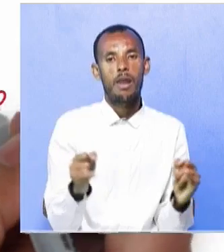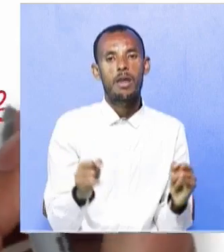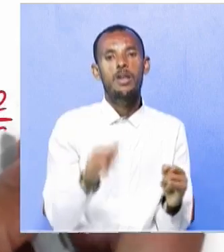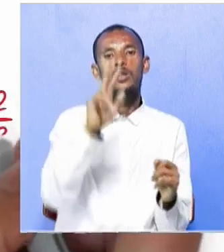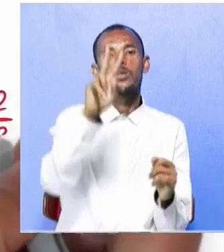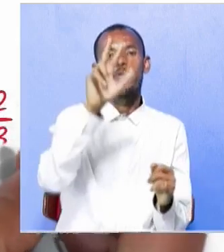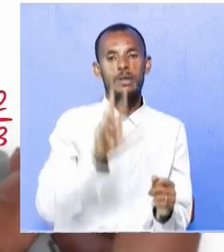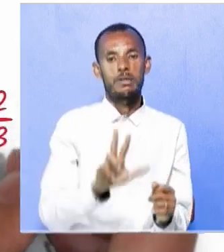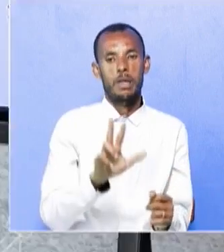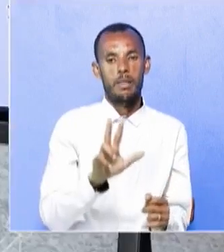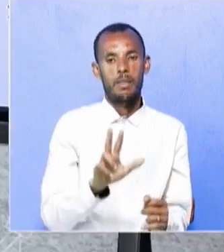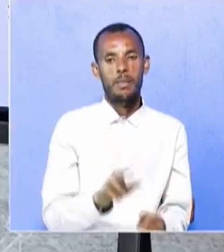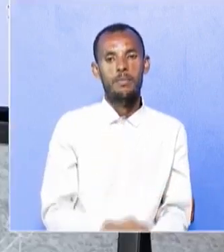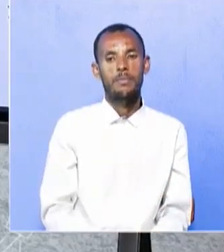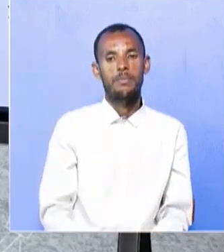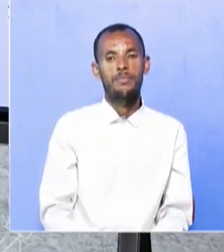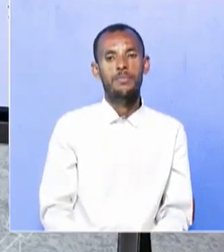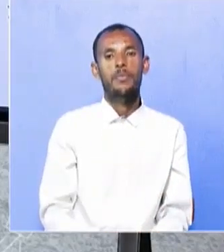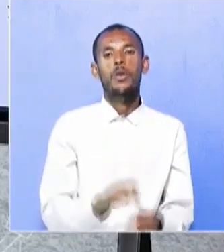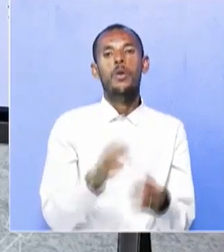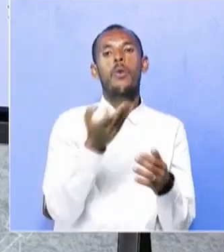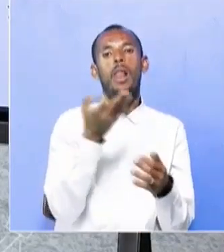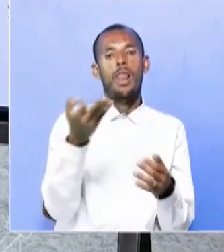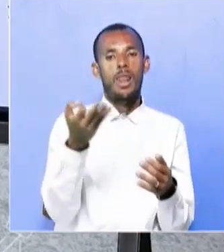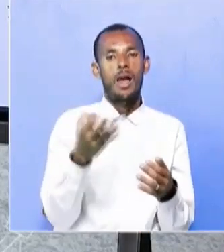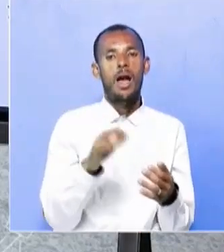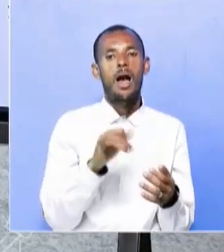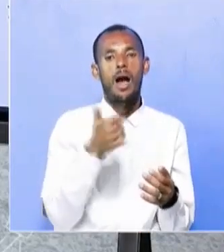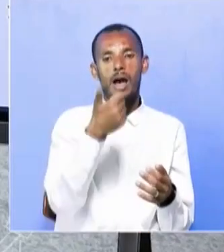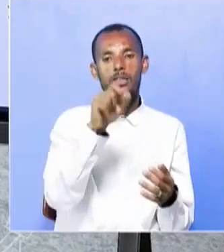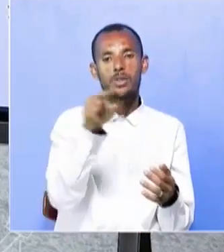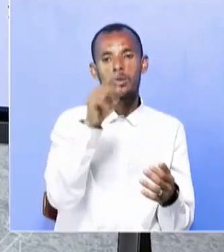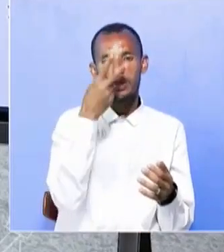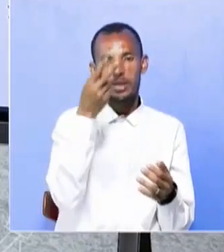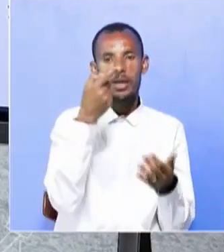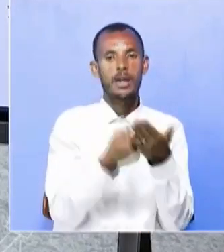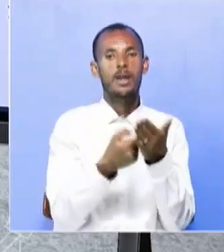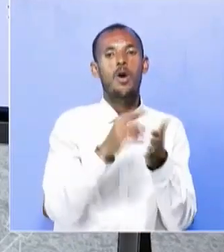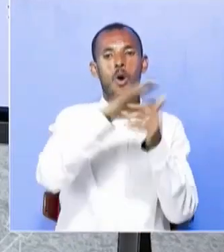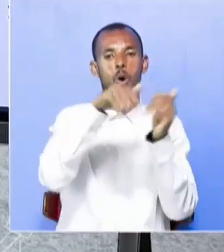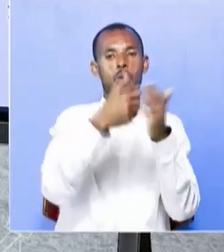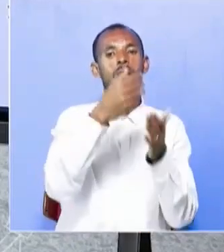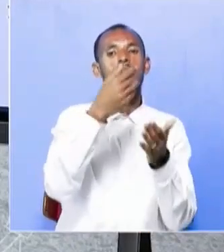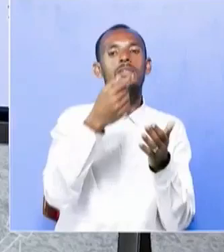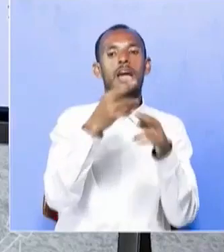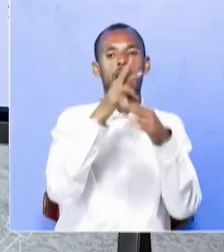2 over 3. Well, as you can see here, all the